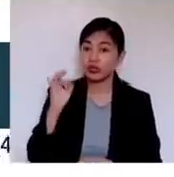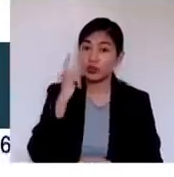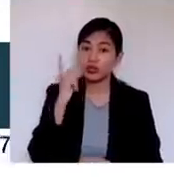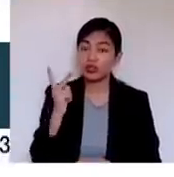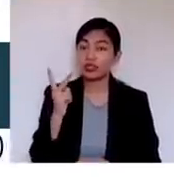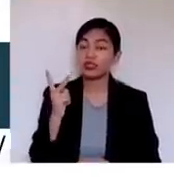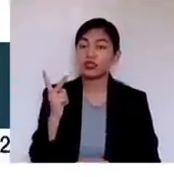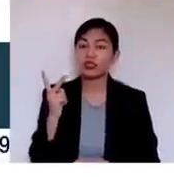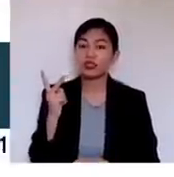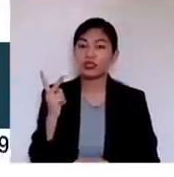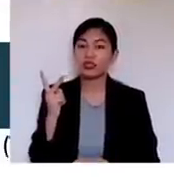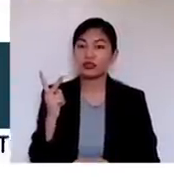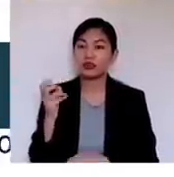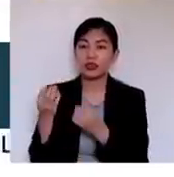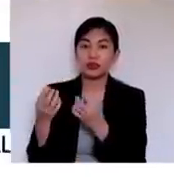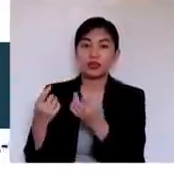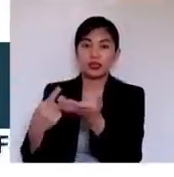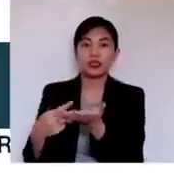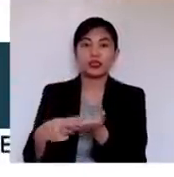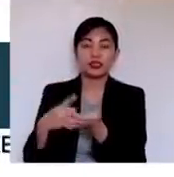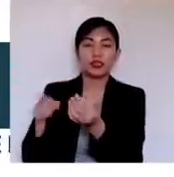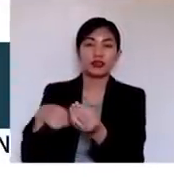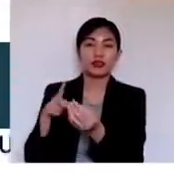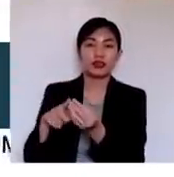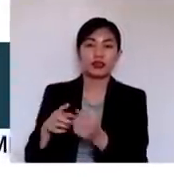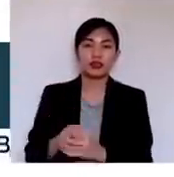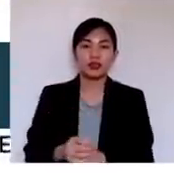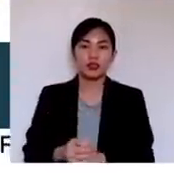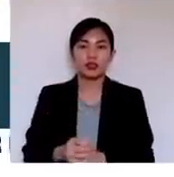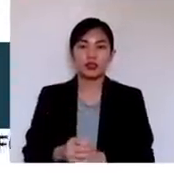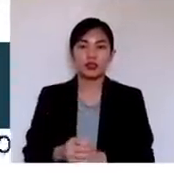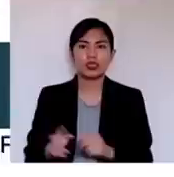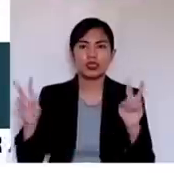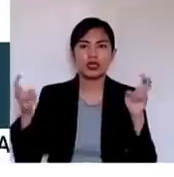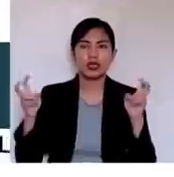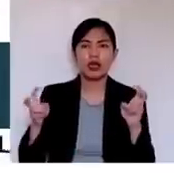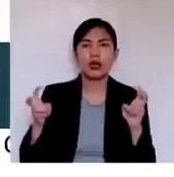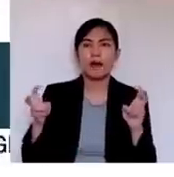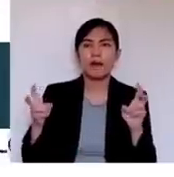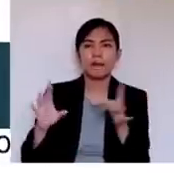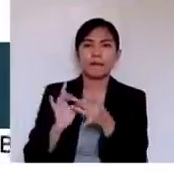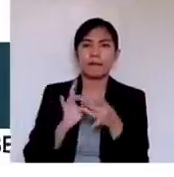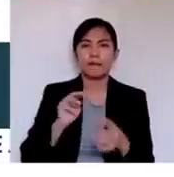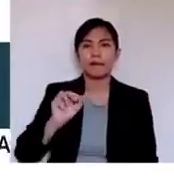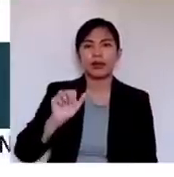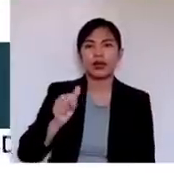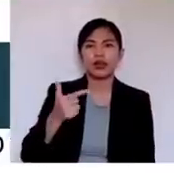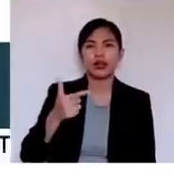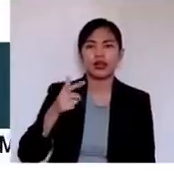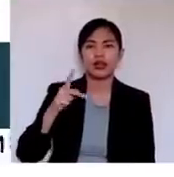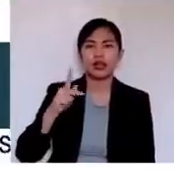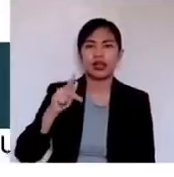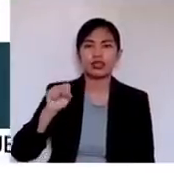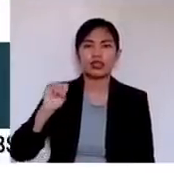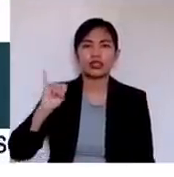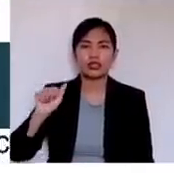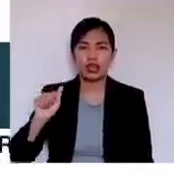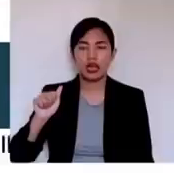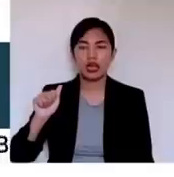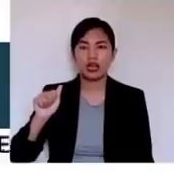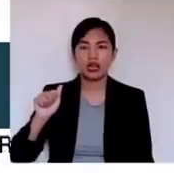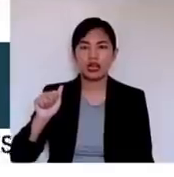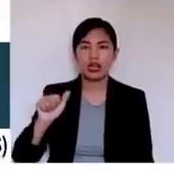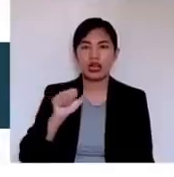of talk and rumblings about this Magkaisa ISSA, which is Isko Sara. It's being floated around